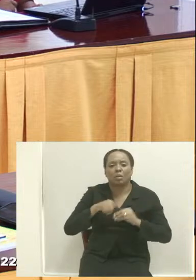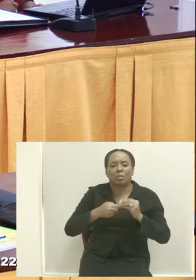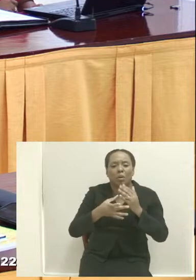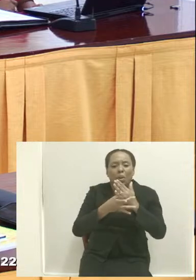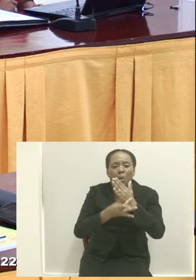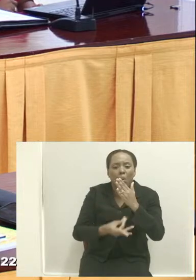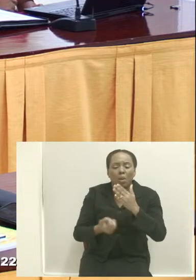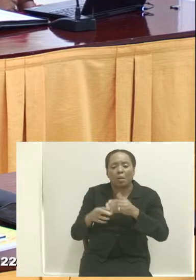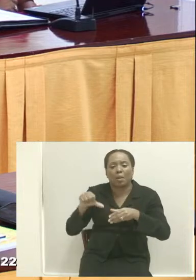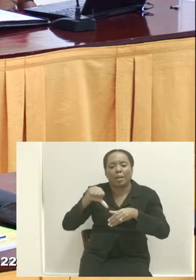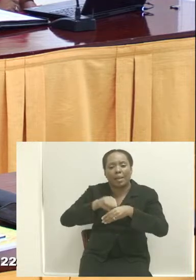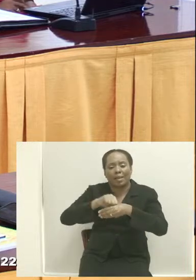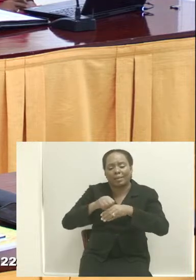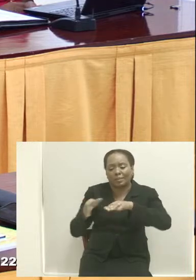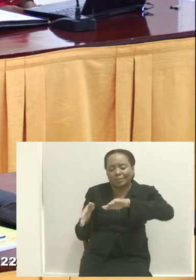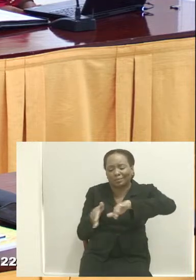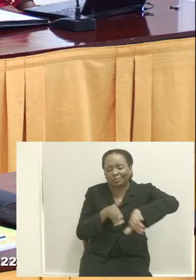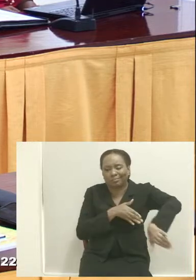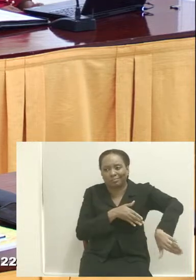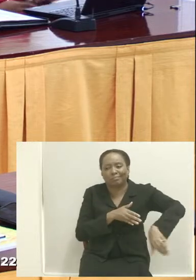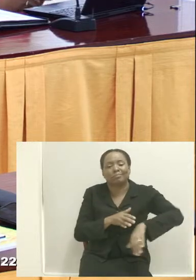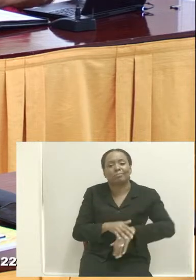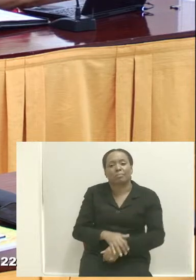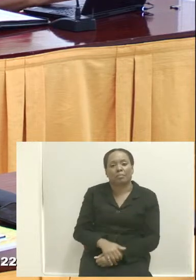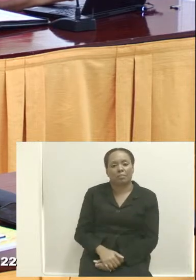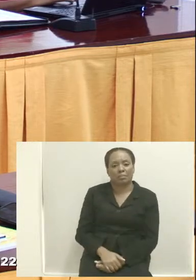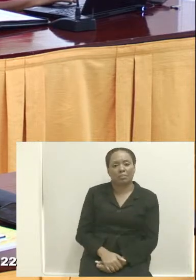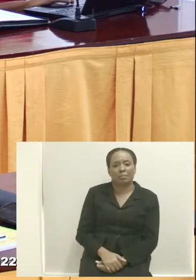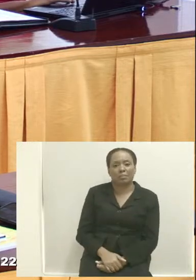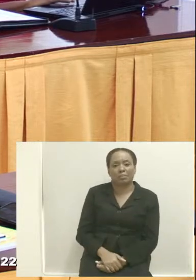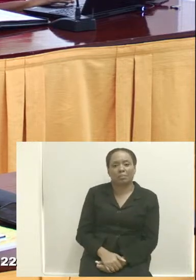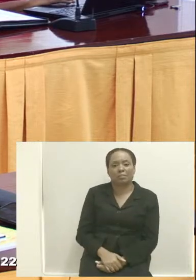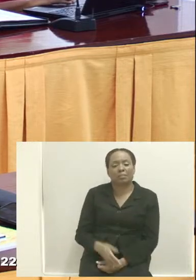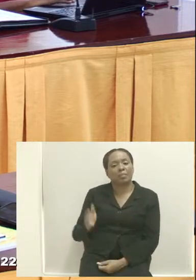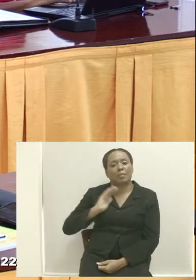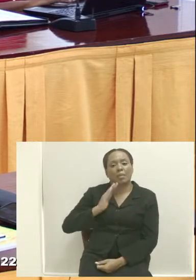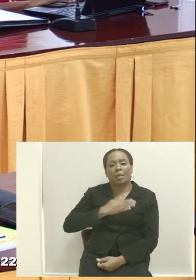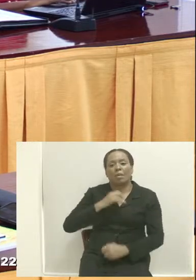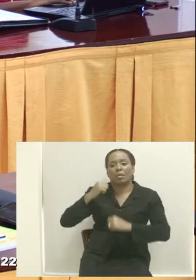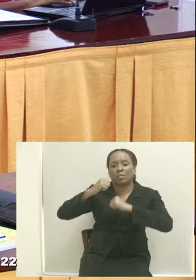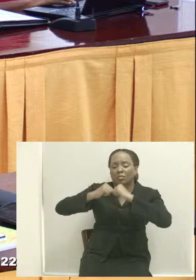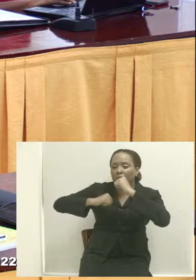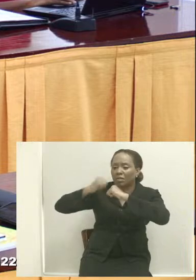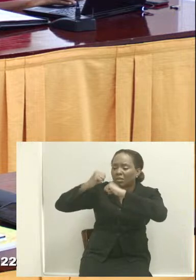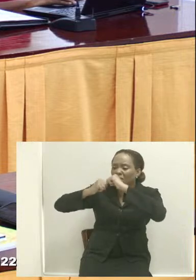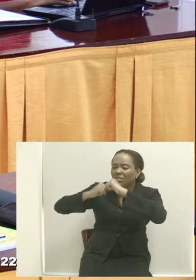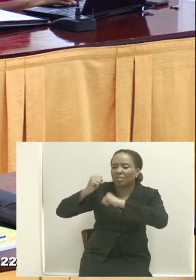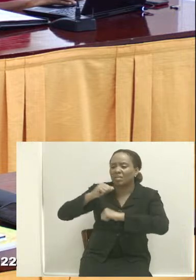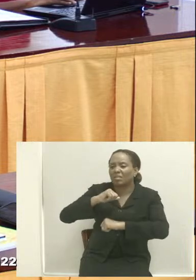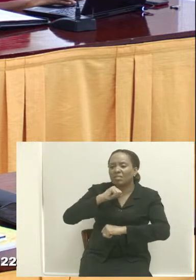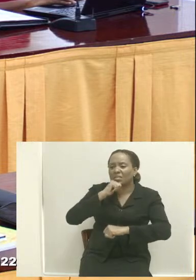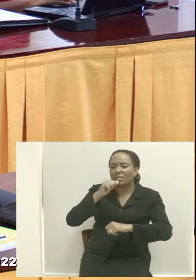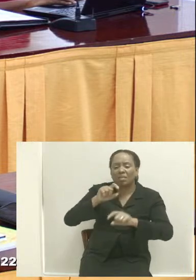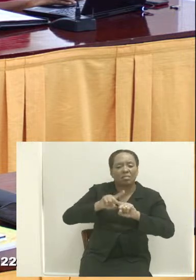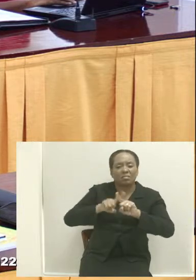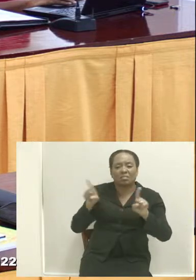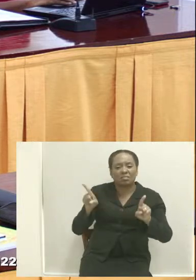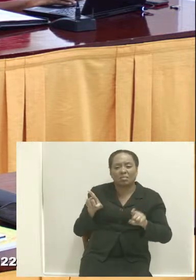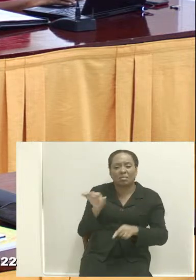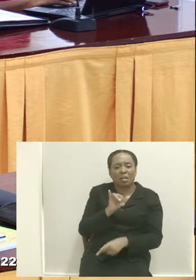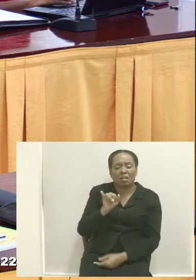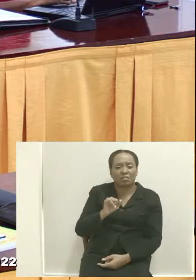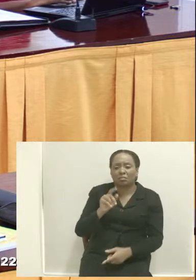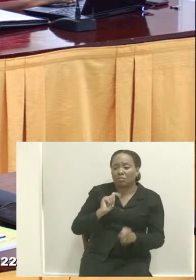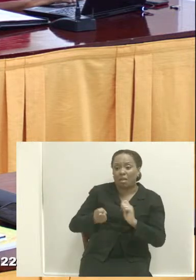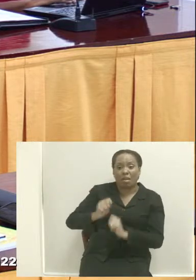to Trinidad and Tobago. We imported most of our raw materials as they did. What they had that we